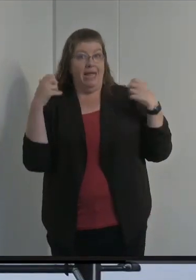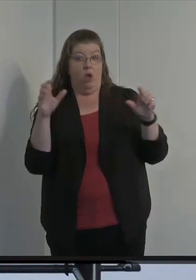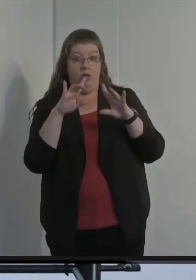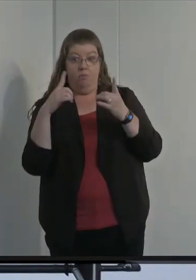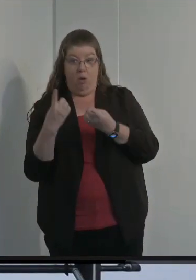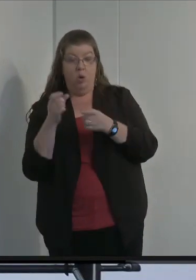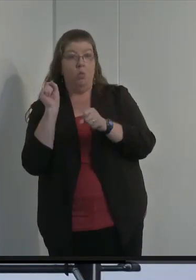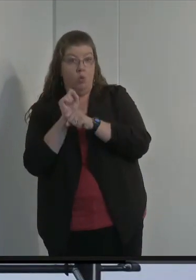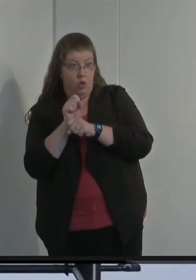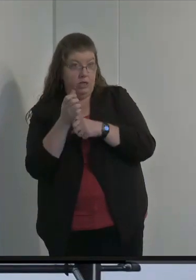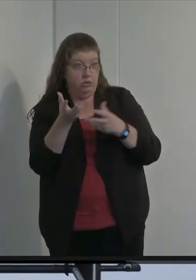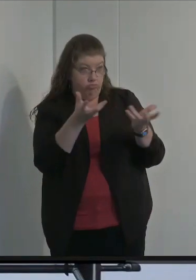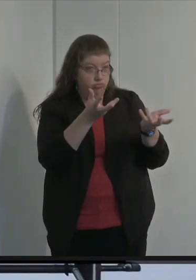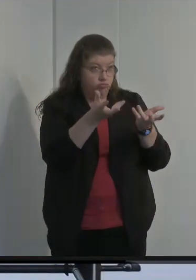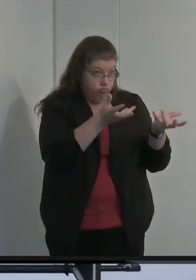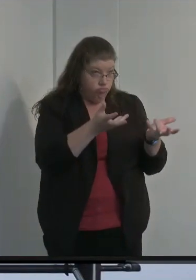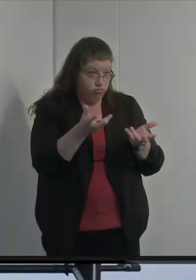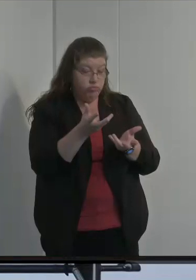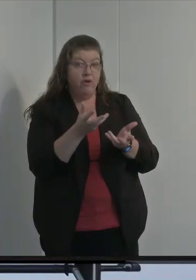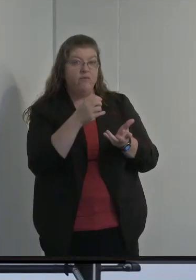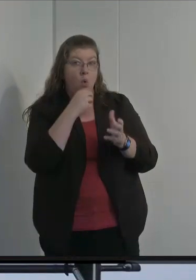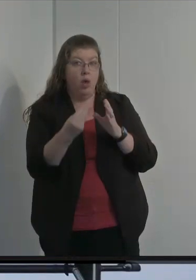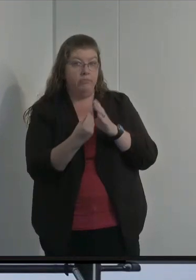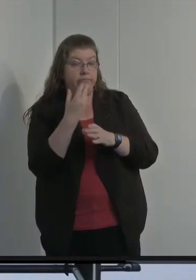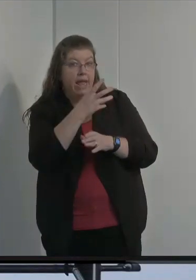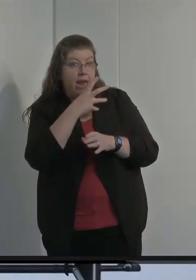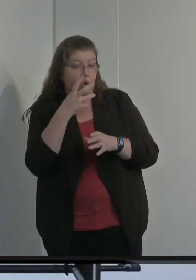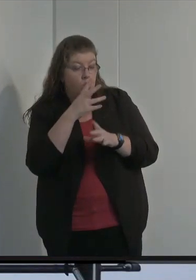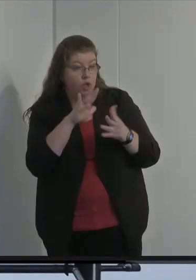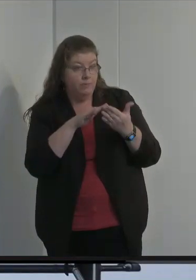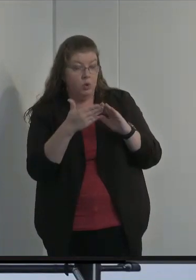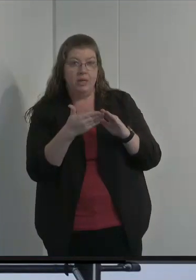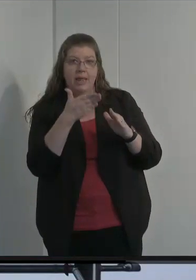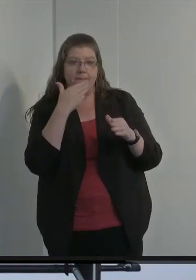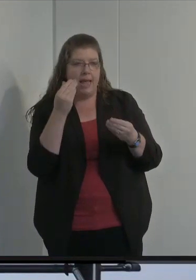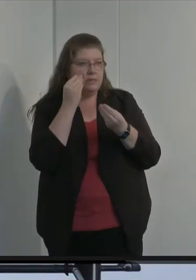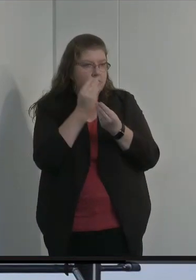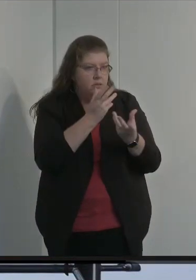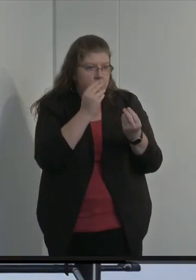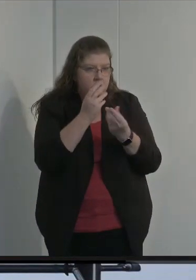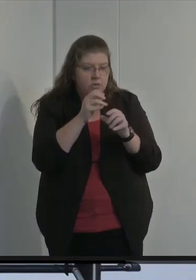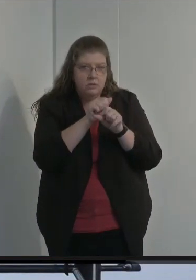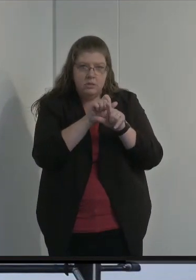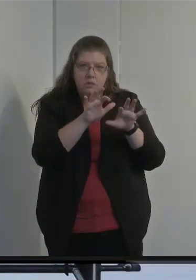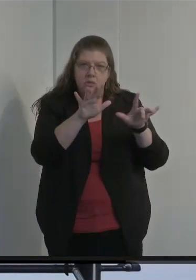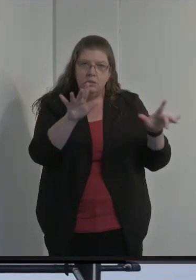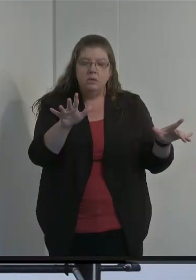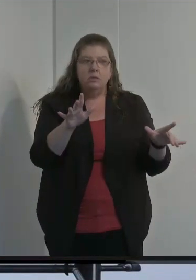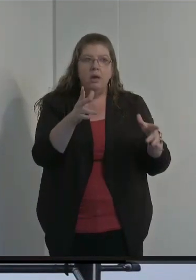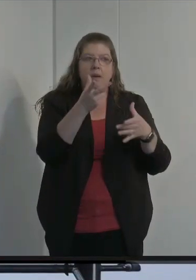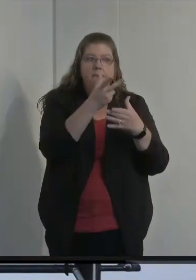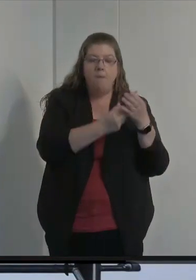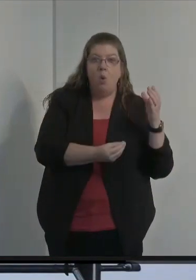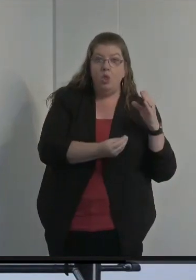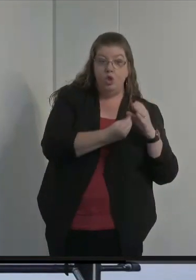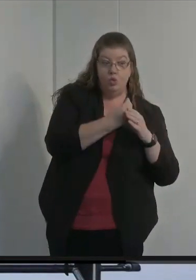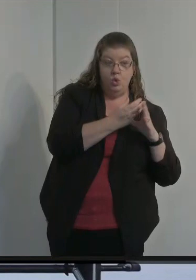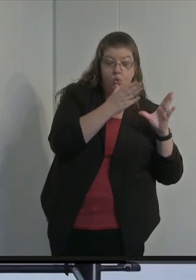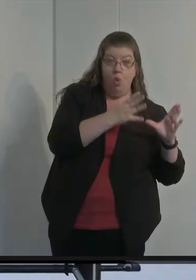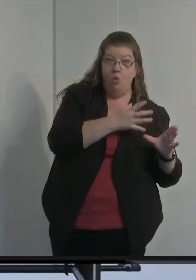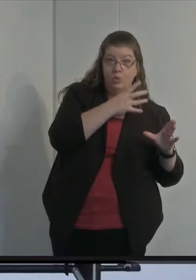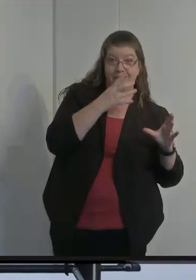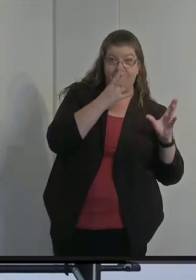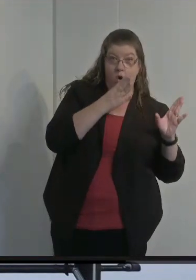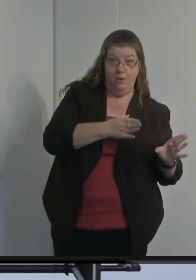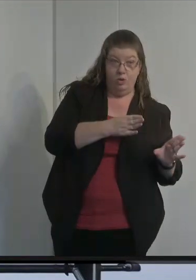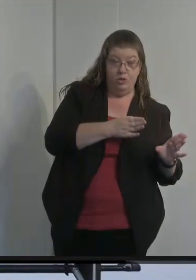with stakeholder groups in the agricultural community to get the best information available, both to the growers so that they can pass it on to